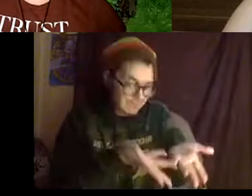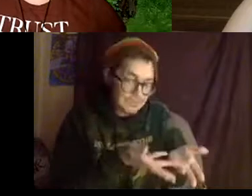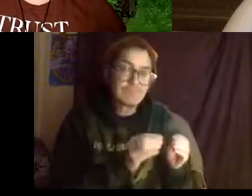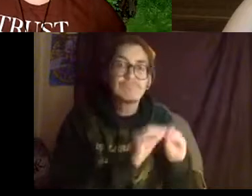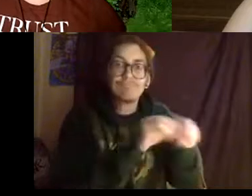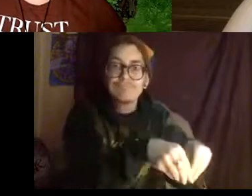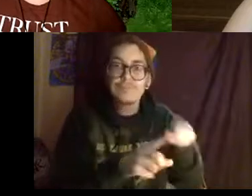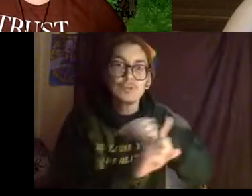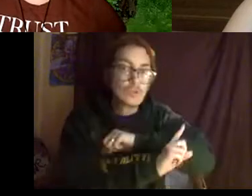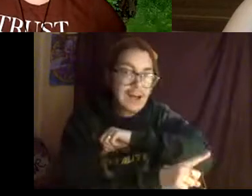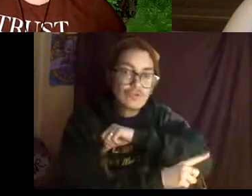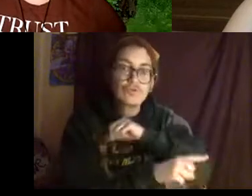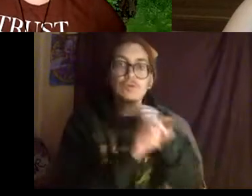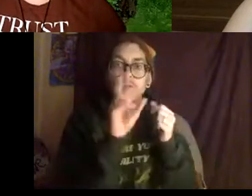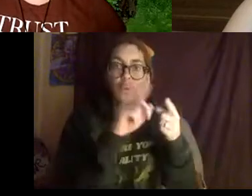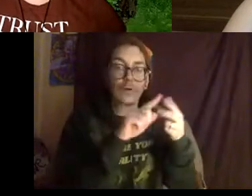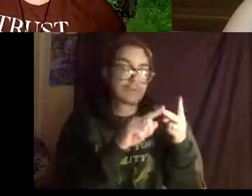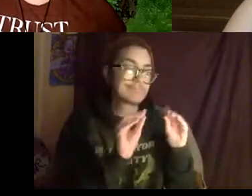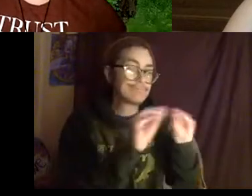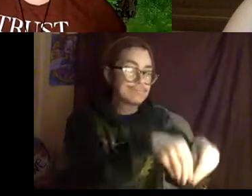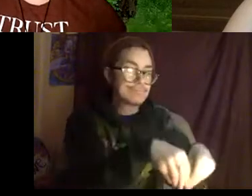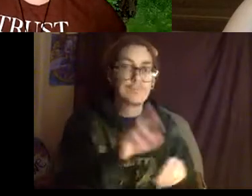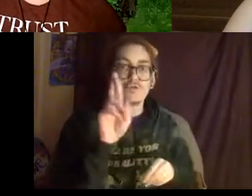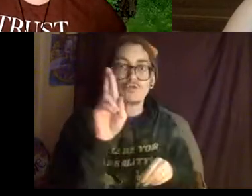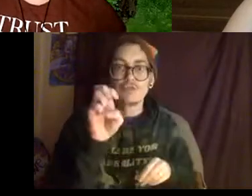I put the string or whatever's left in the trash